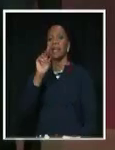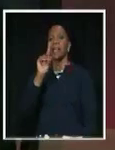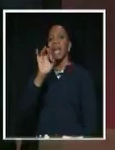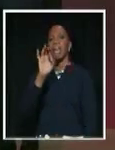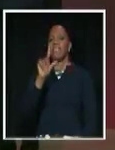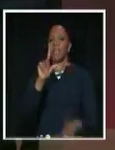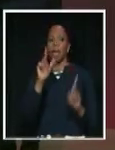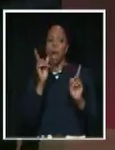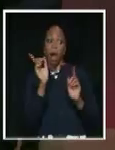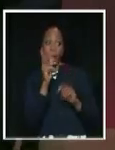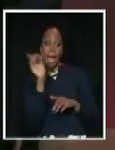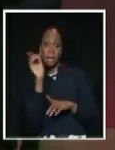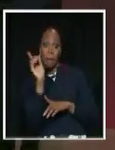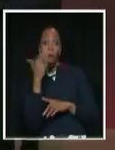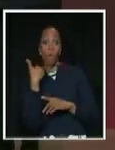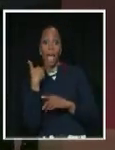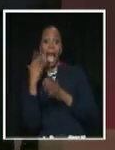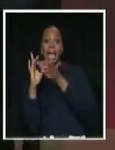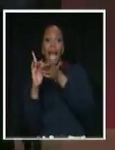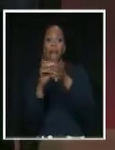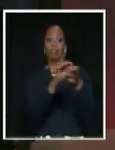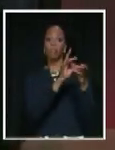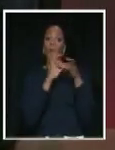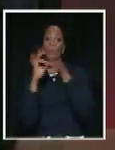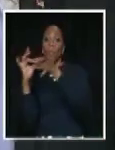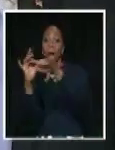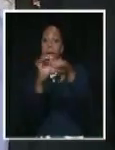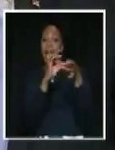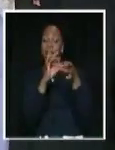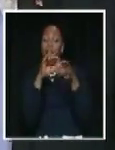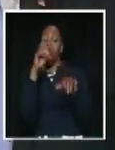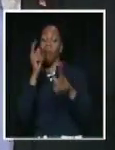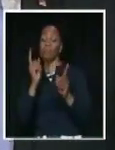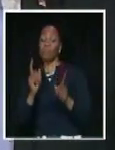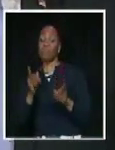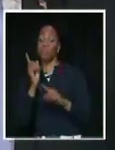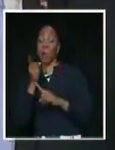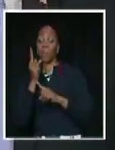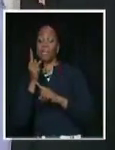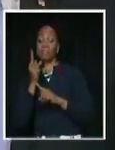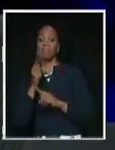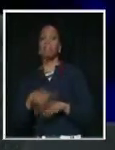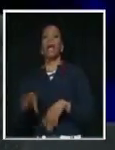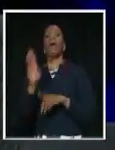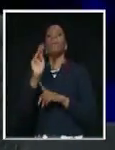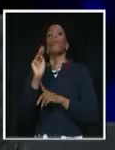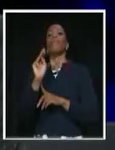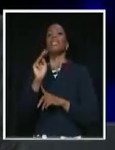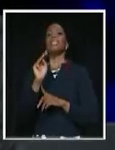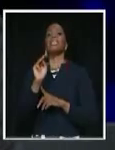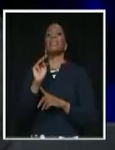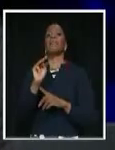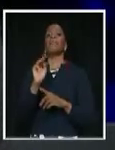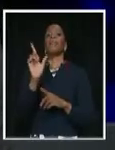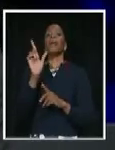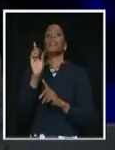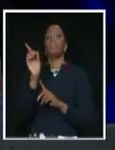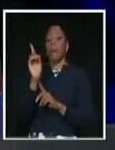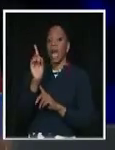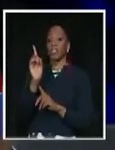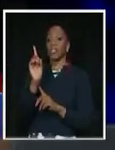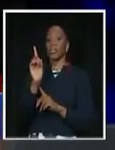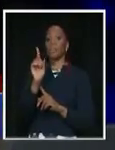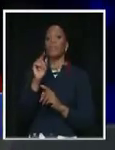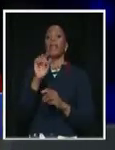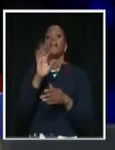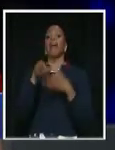kumbaya moment. I hope you just want to say for the record. This is it right now. Regarding federal Sandy aid, Mr. de Blasio, you have stated you have